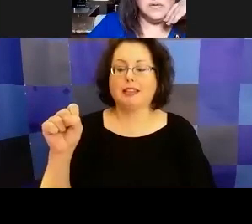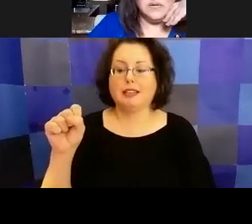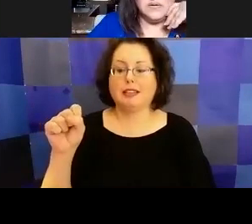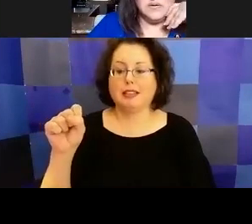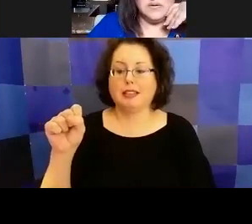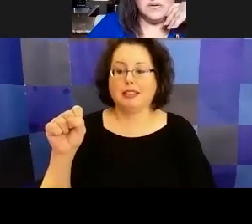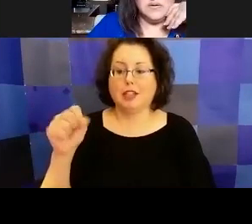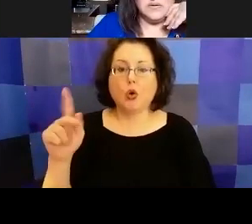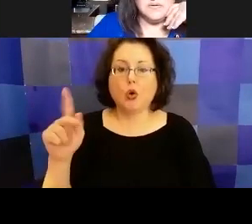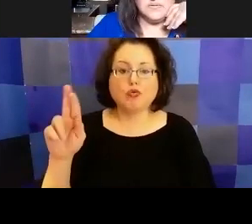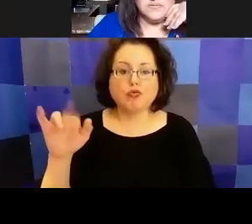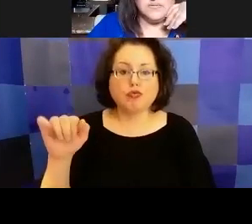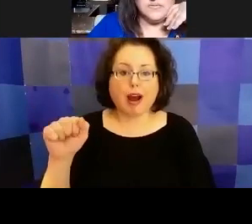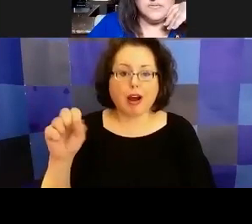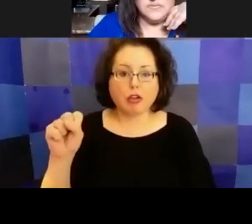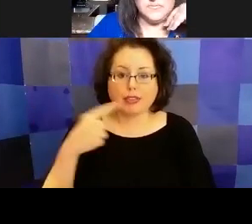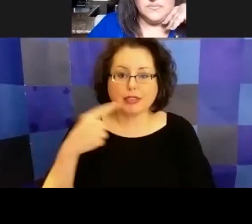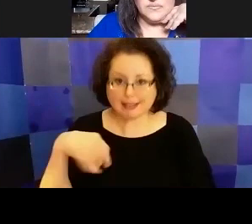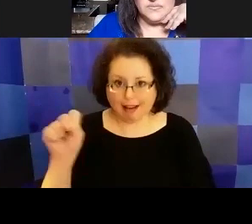Krause. Aye.